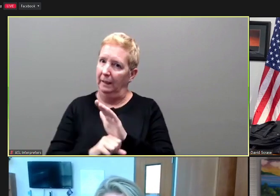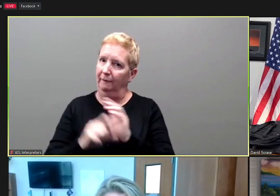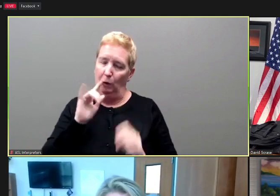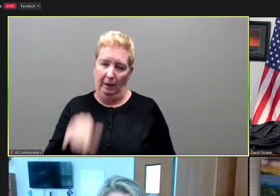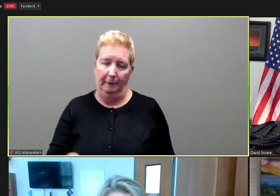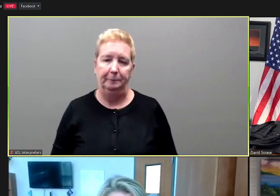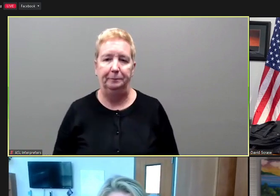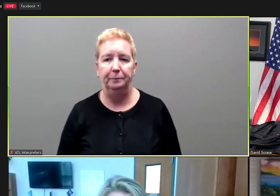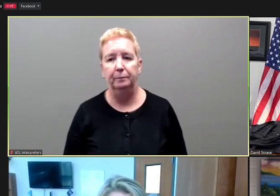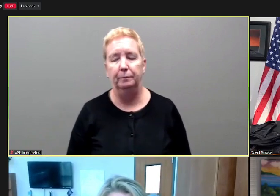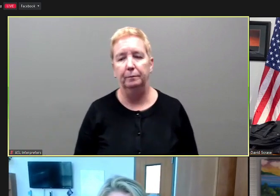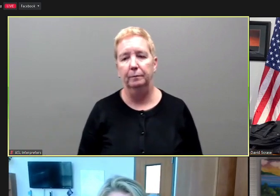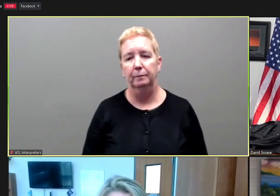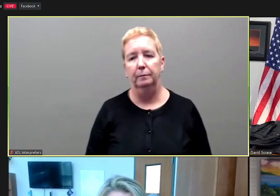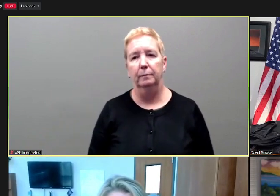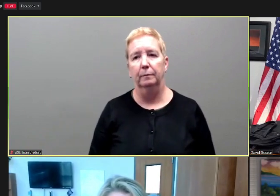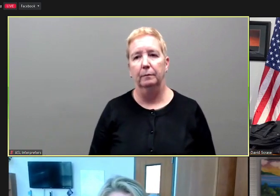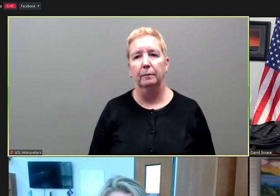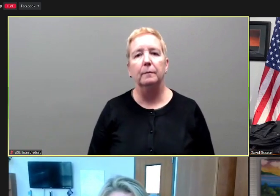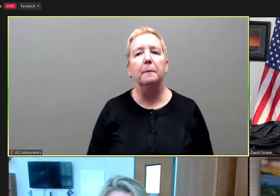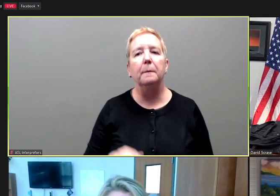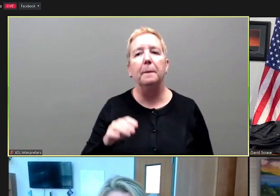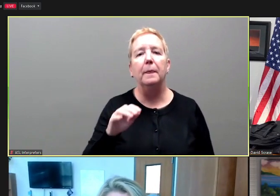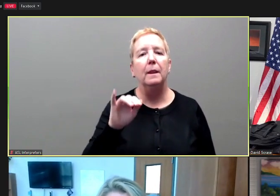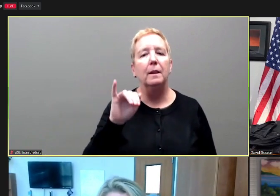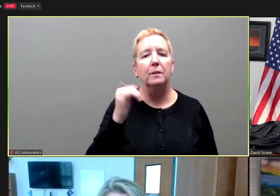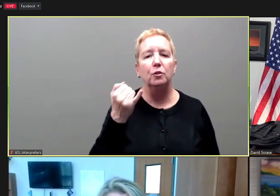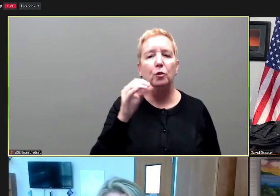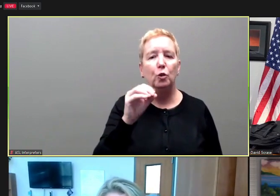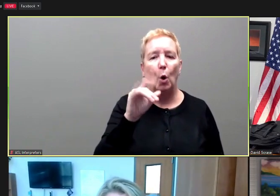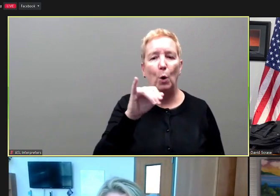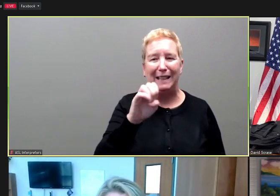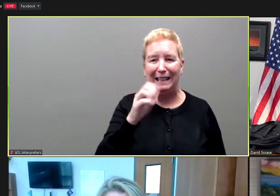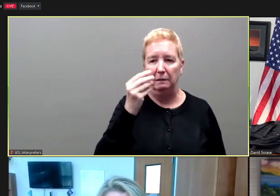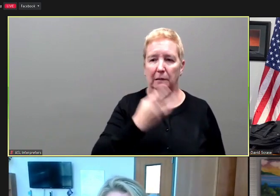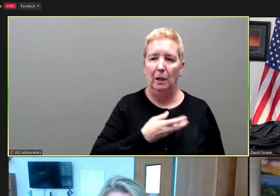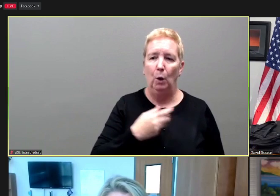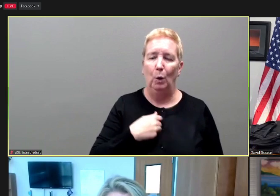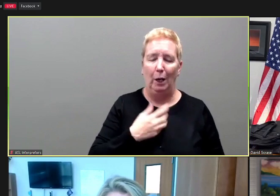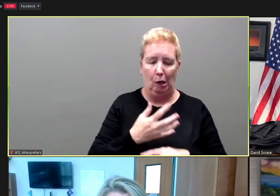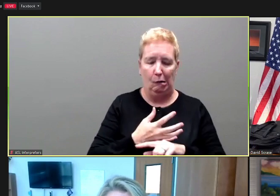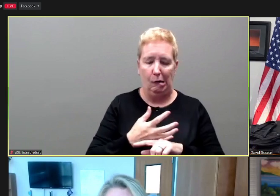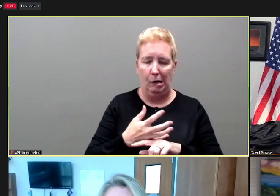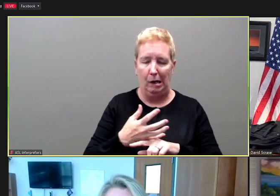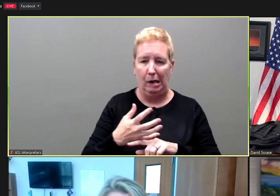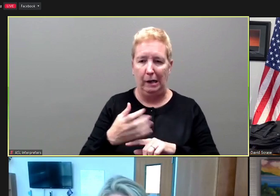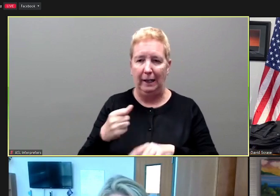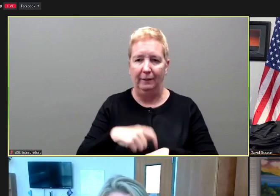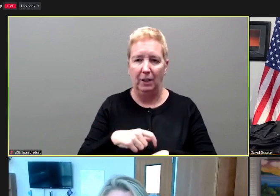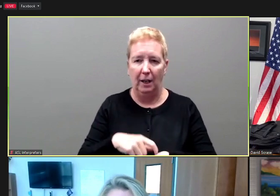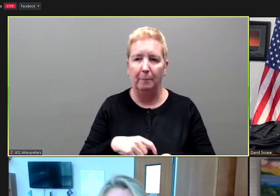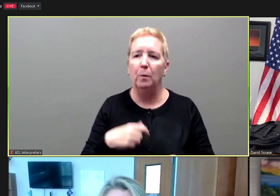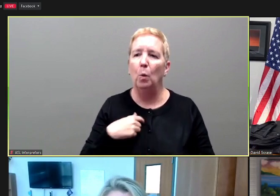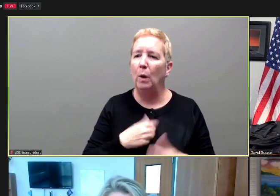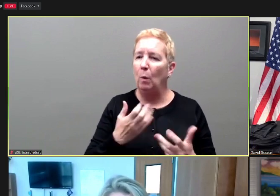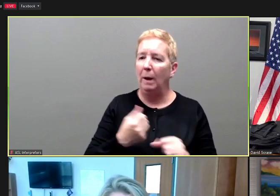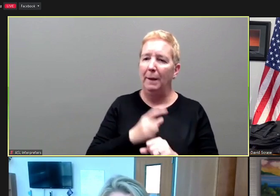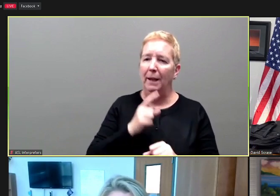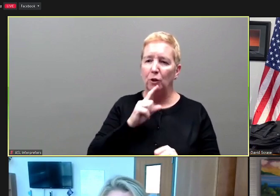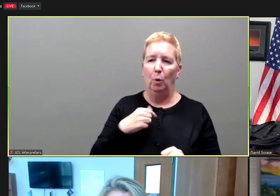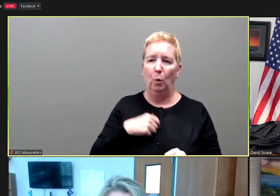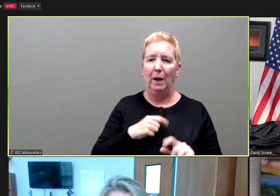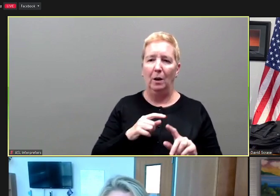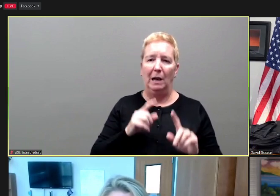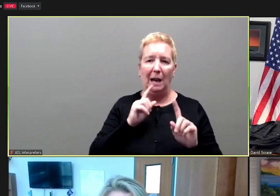Great. Okay, Jody's sort of letting us know we're running out of time, and we really want to make sure we answer the